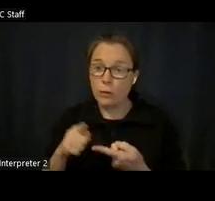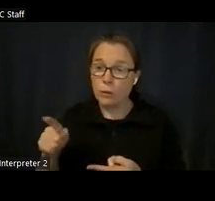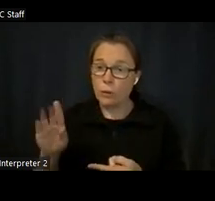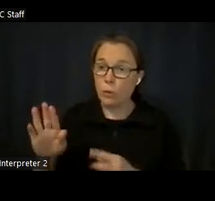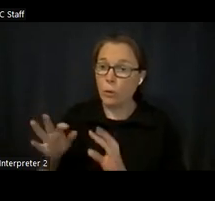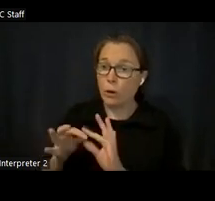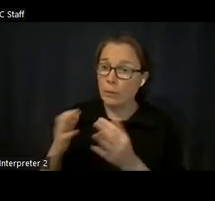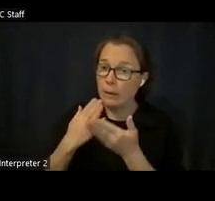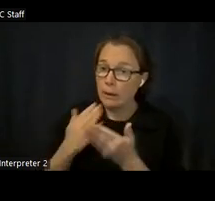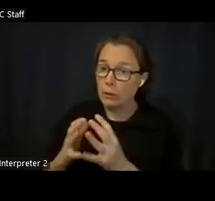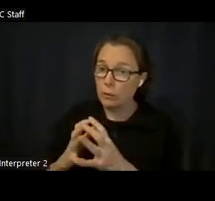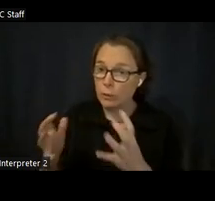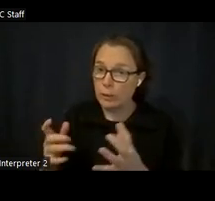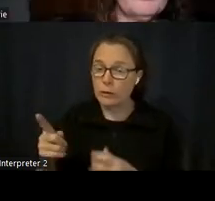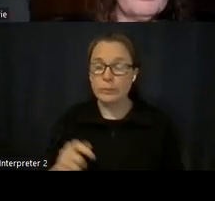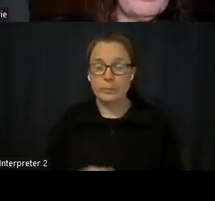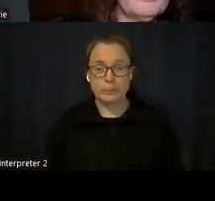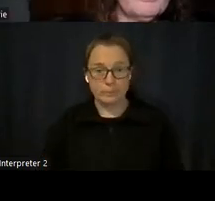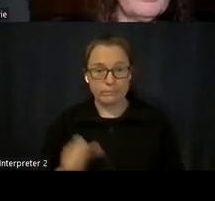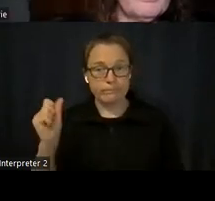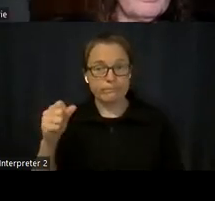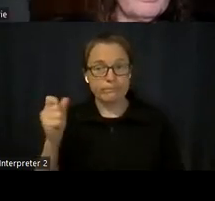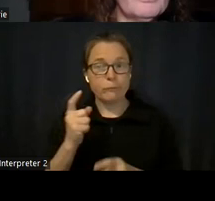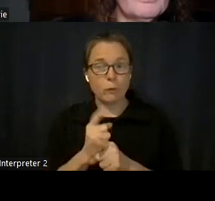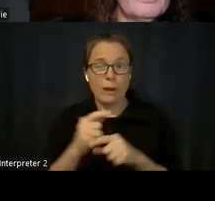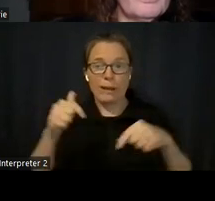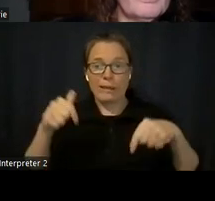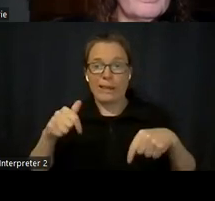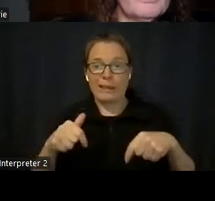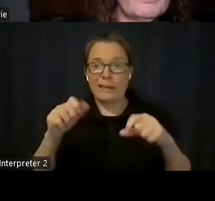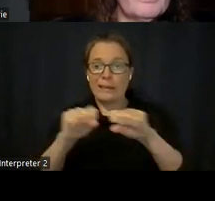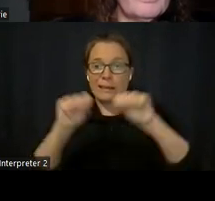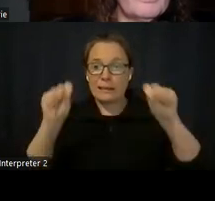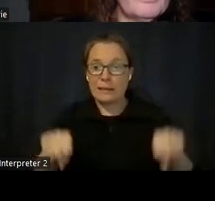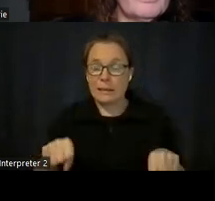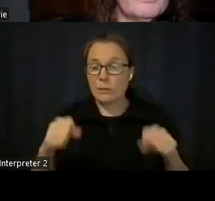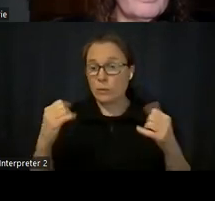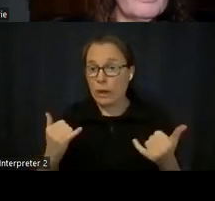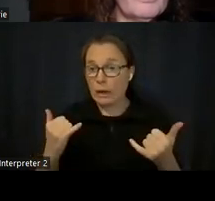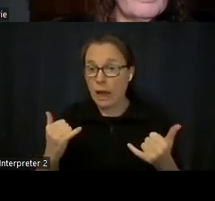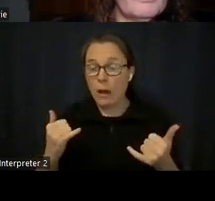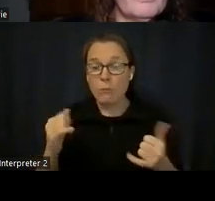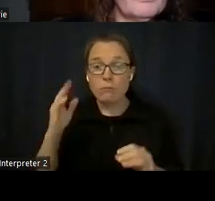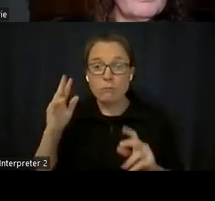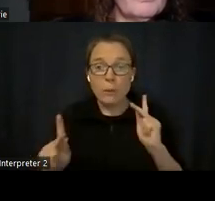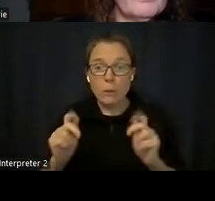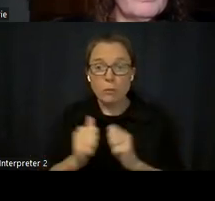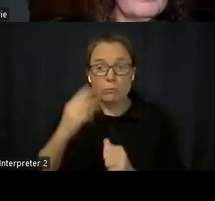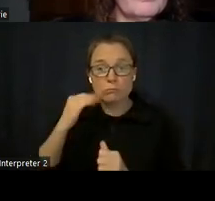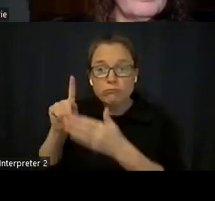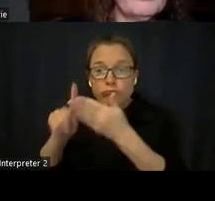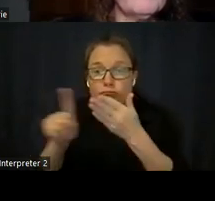well. I do think that, yeah, in the current system, some of the investigative people are insurance